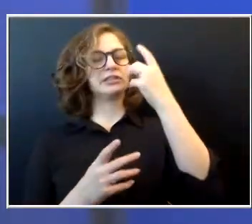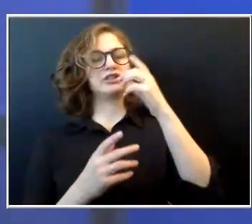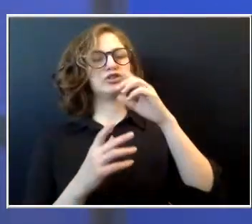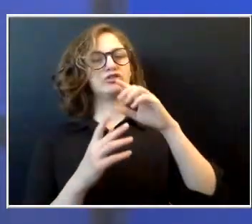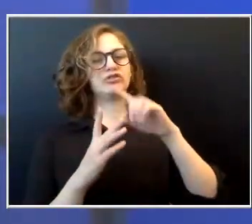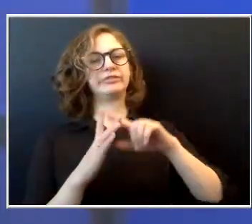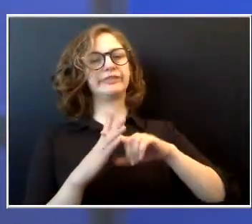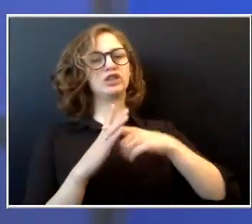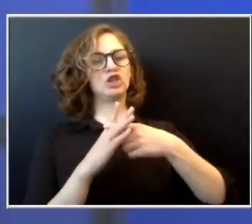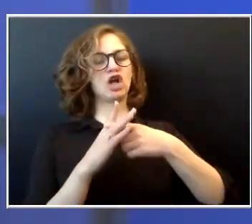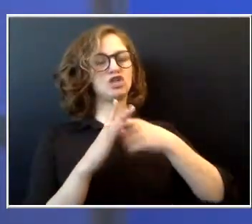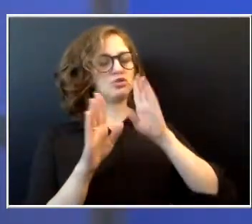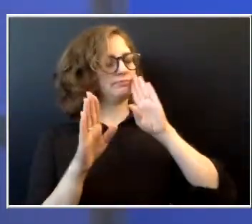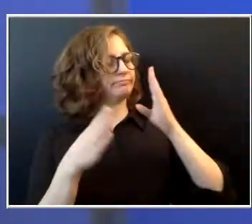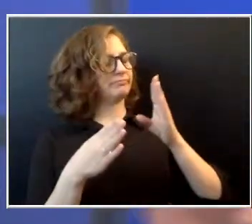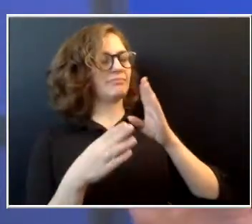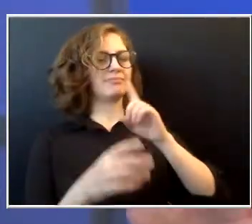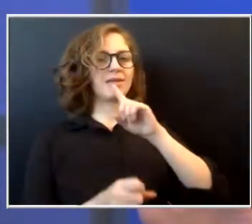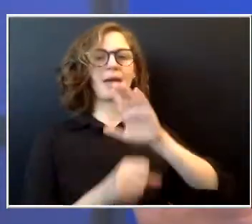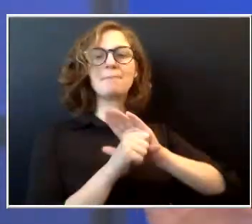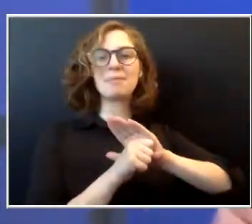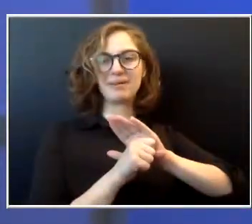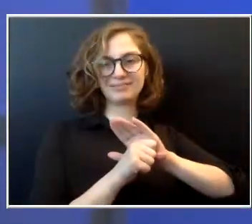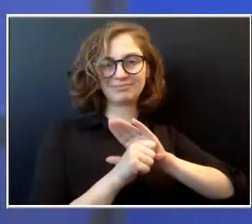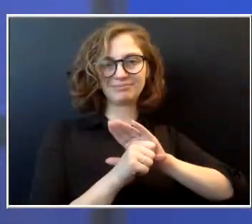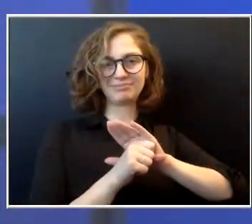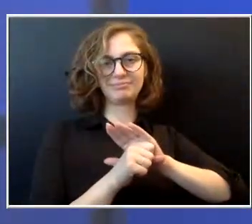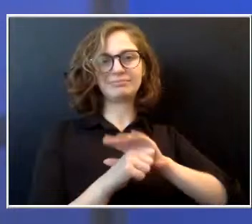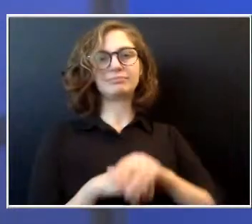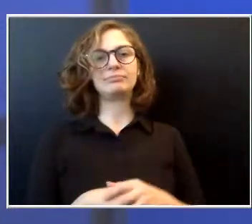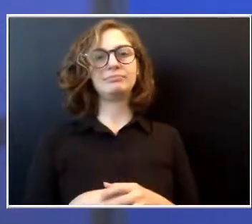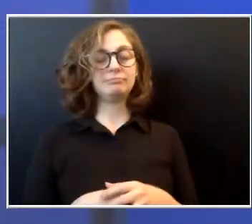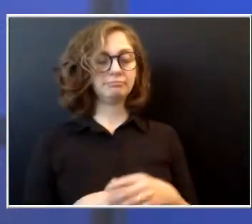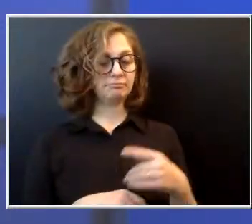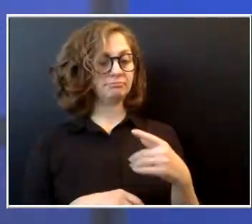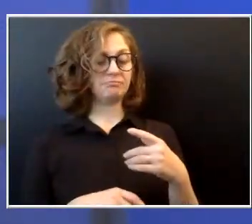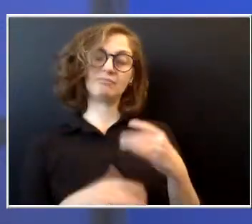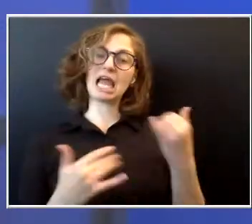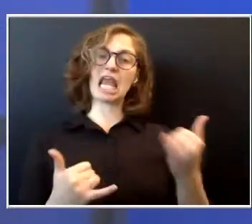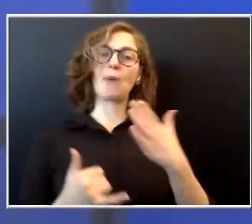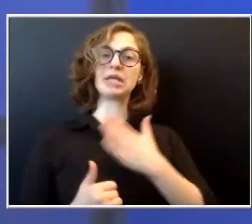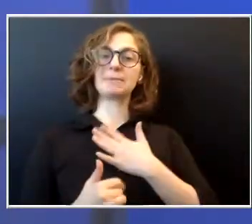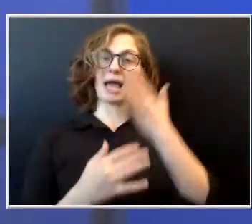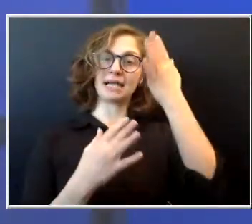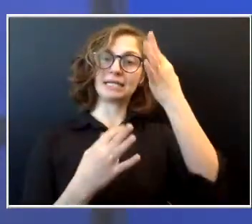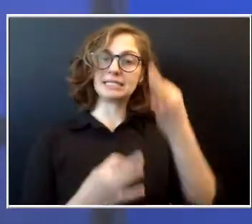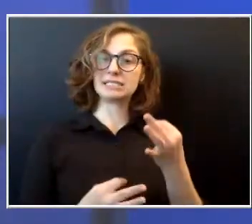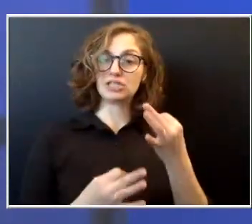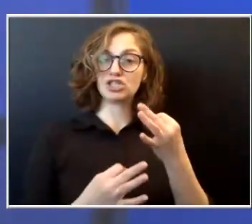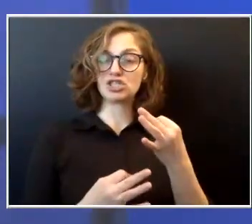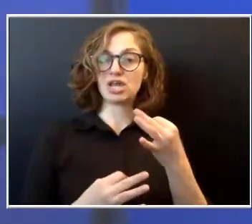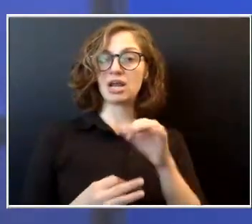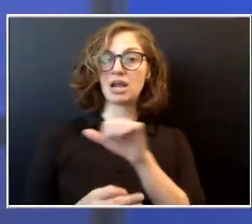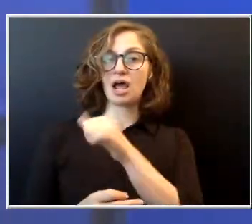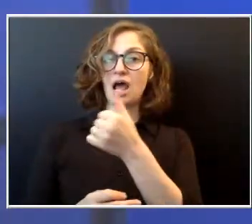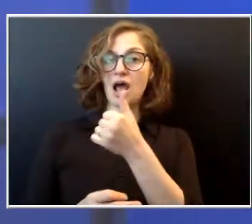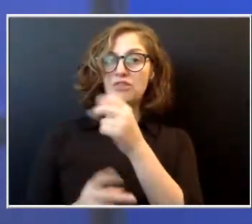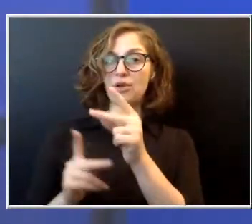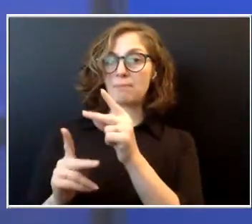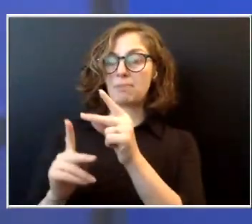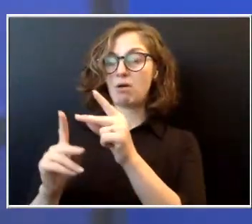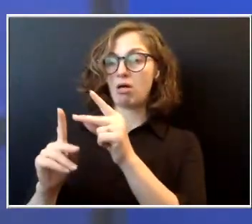going to actively choose to not be with anybody else. You're the person I'm putting all my eggs in this